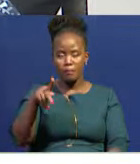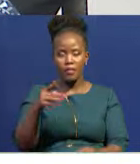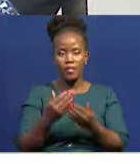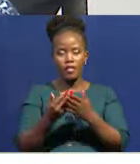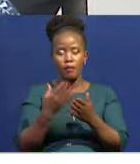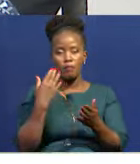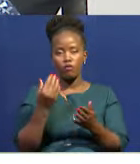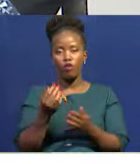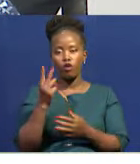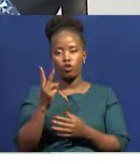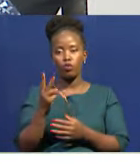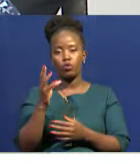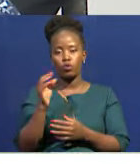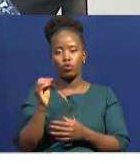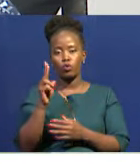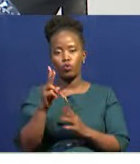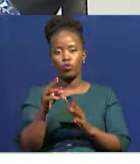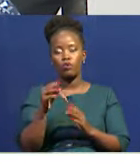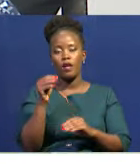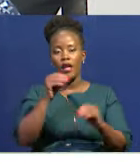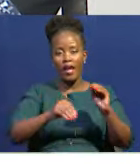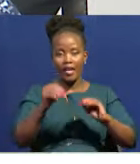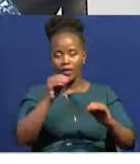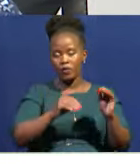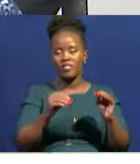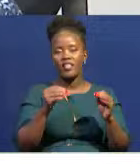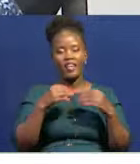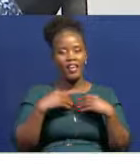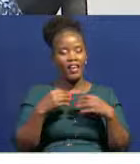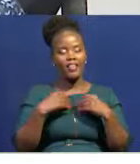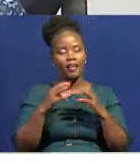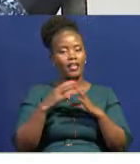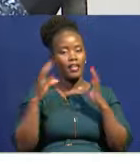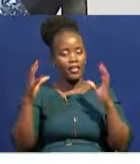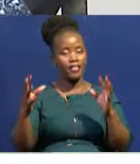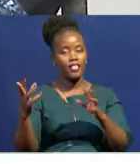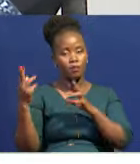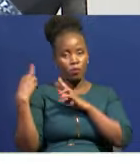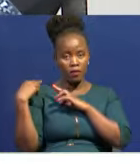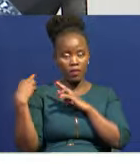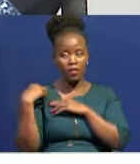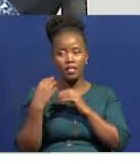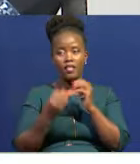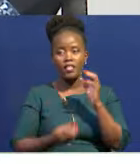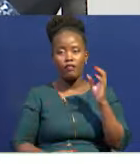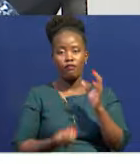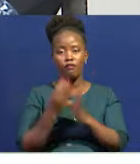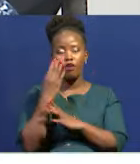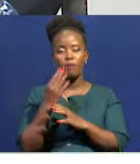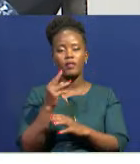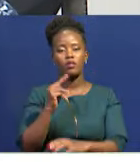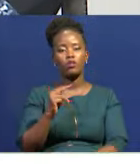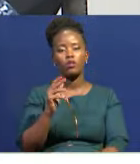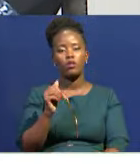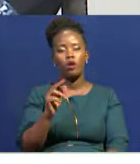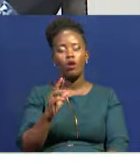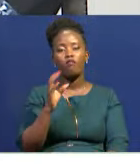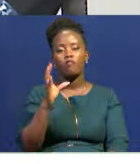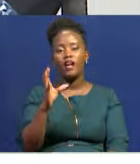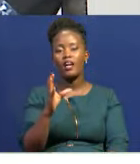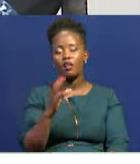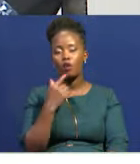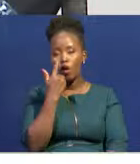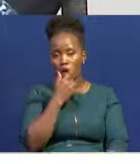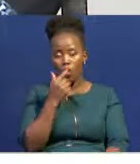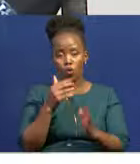2002 general election, played a crucial role in the formation of the National Alliance Party of Kenya, whose leaders